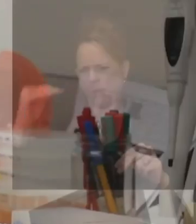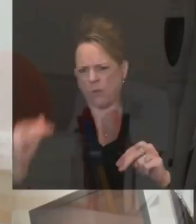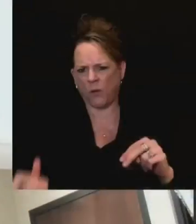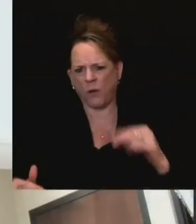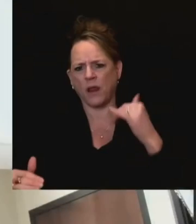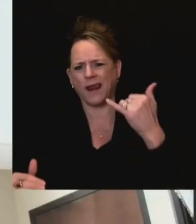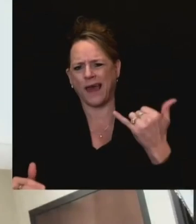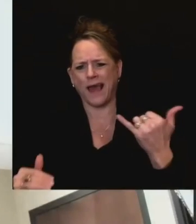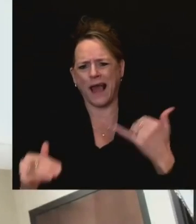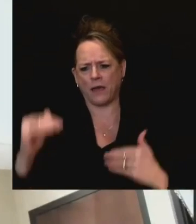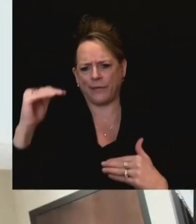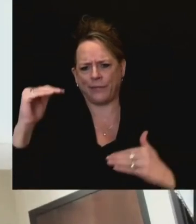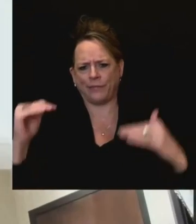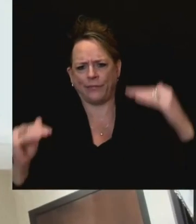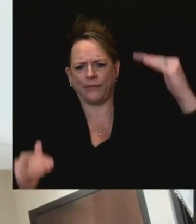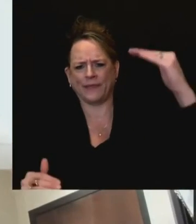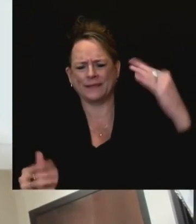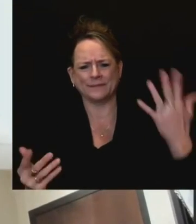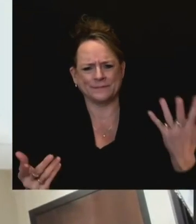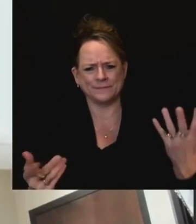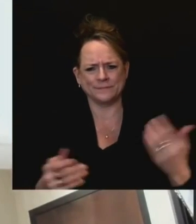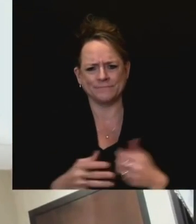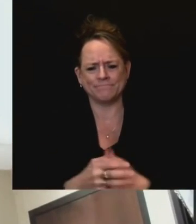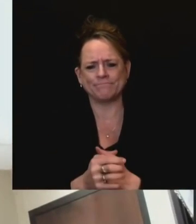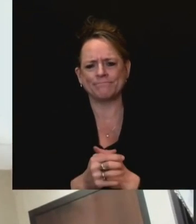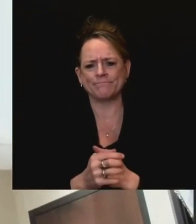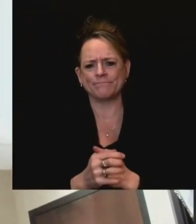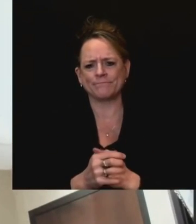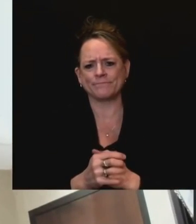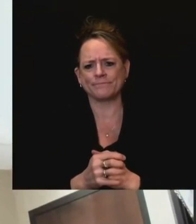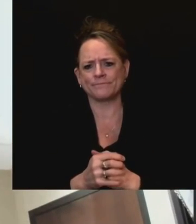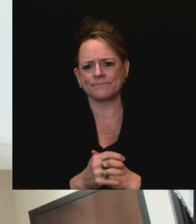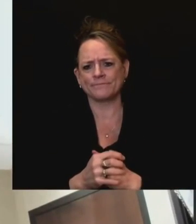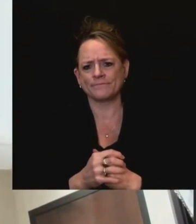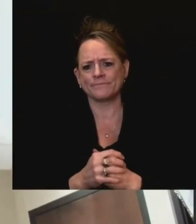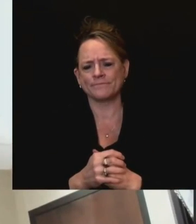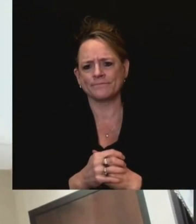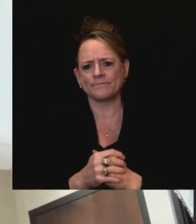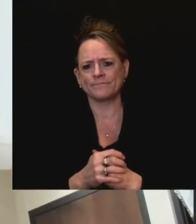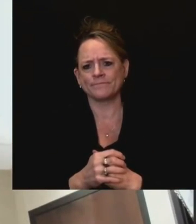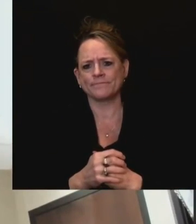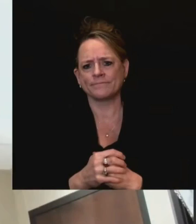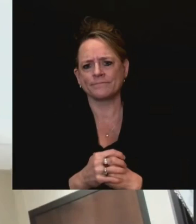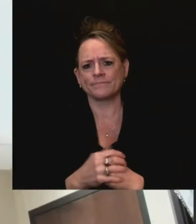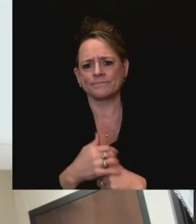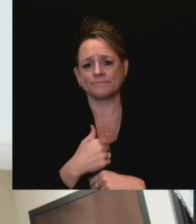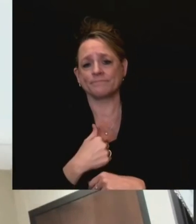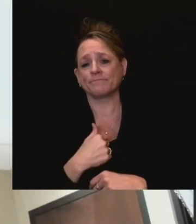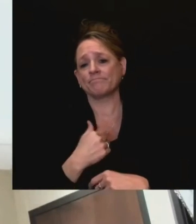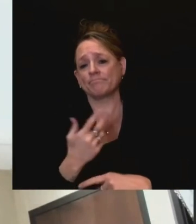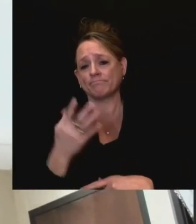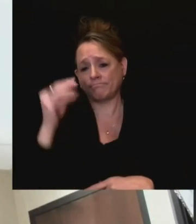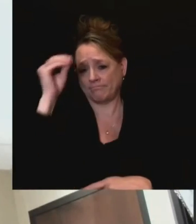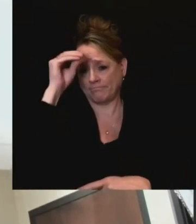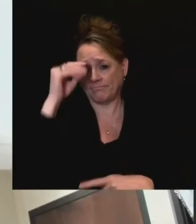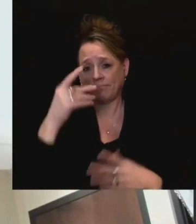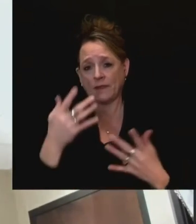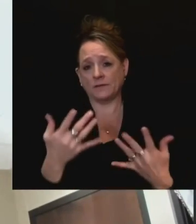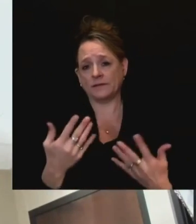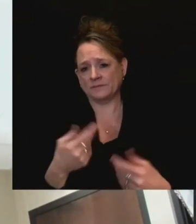would therefore point to hope for in the coming weeks that we'll see declining